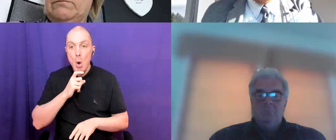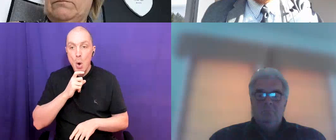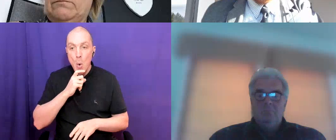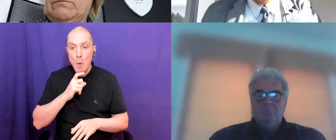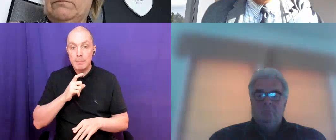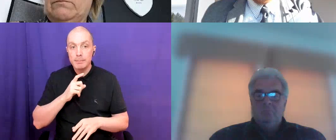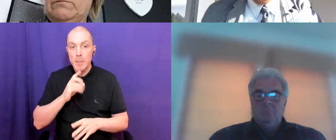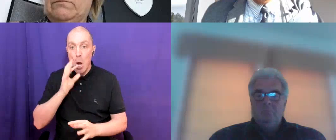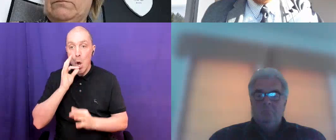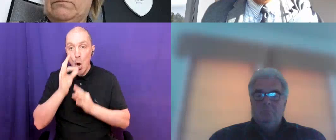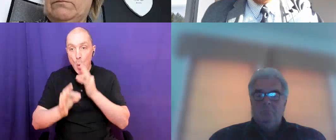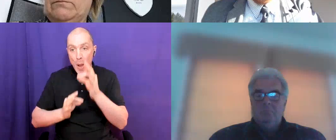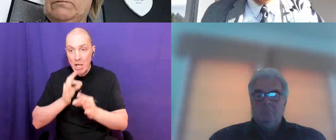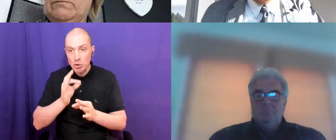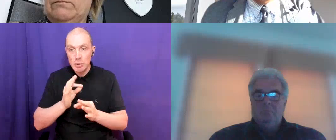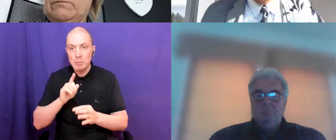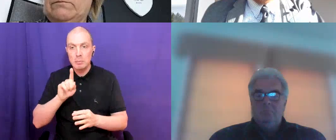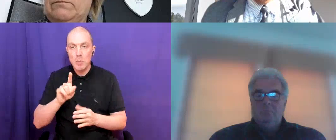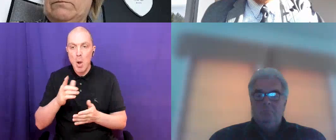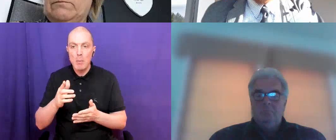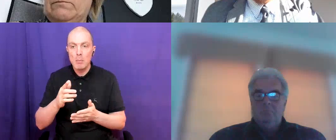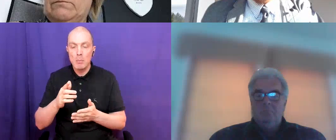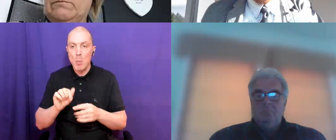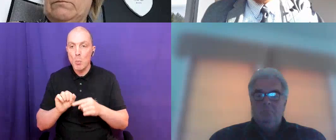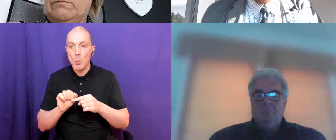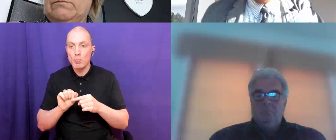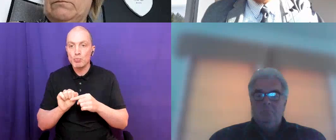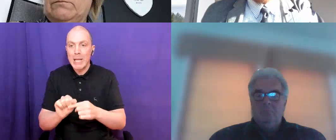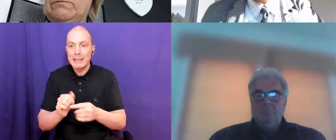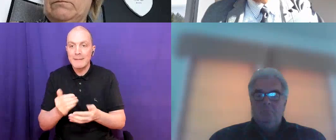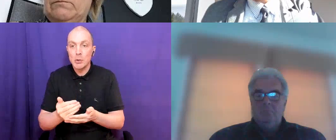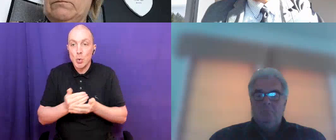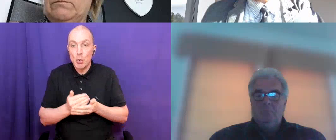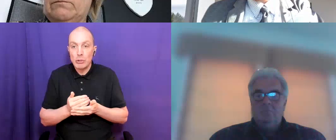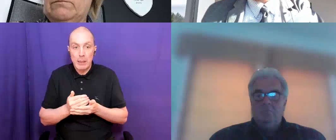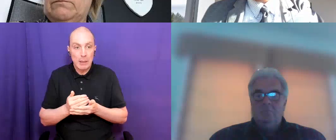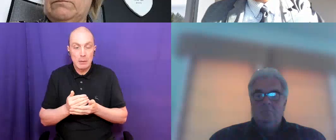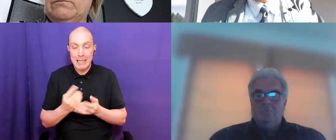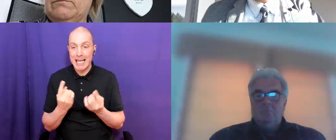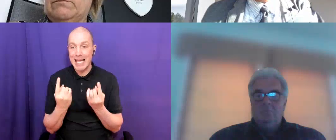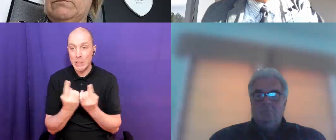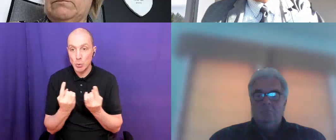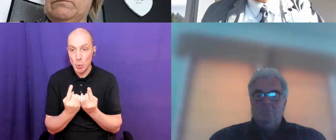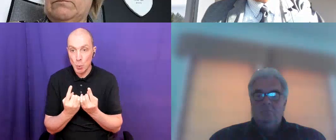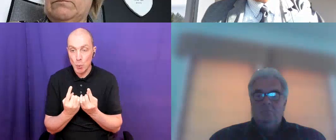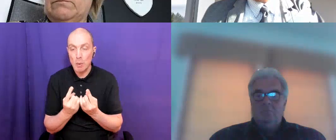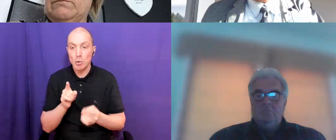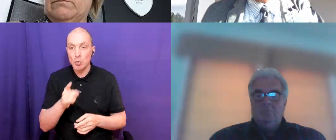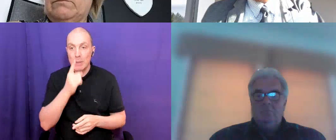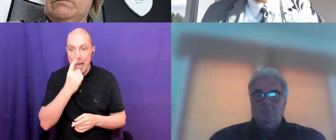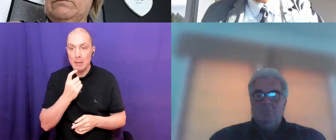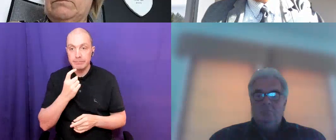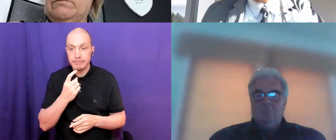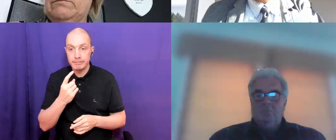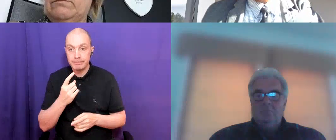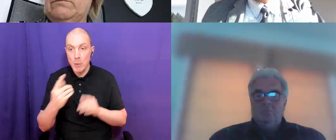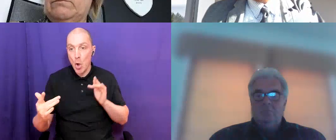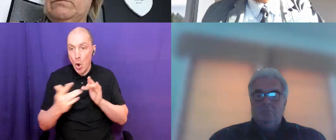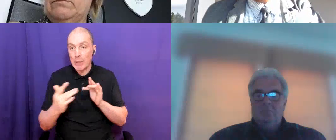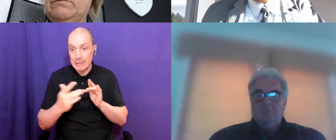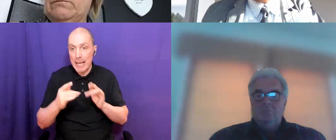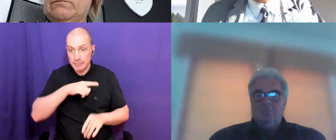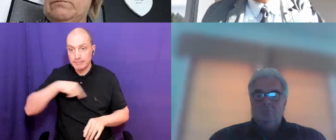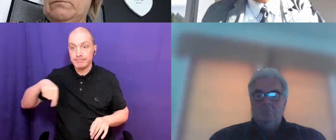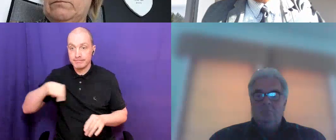that will be on site or by contacting police on 101. And should you feel that an incident necessitates